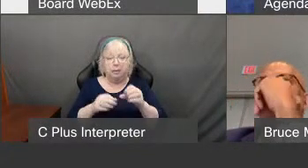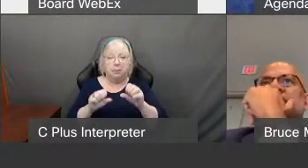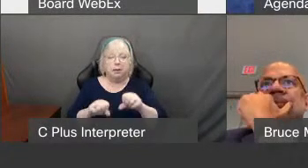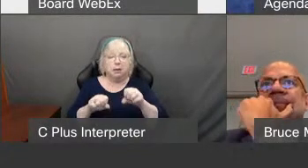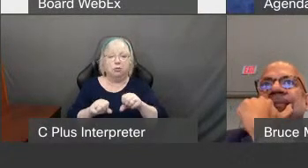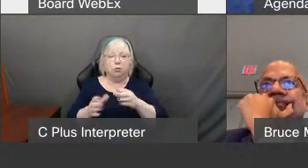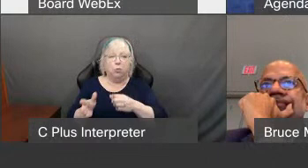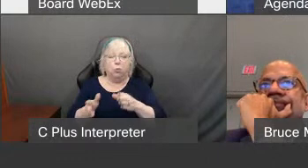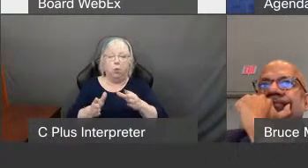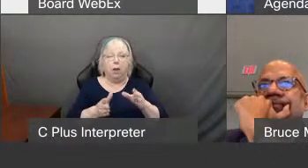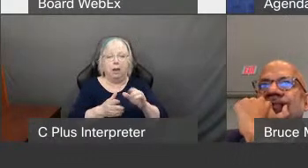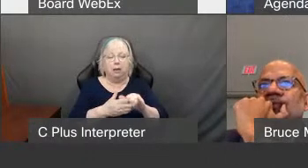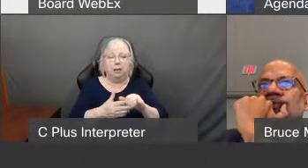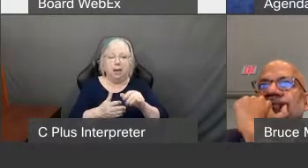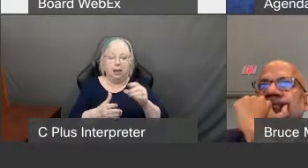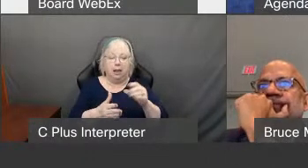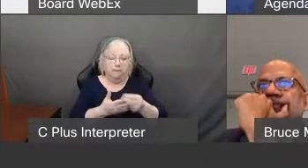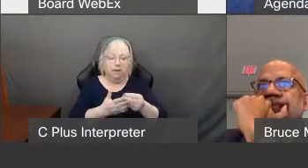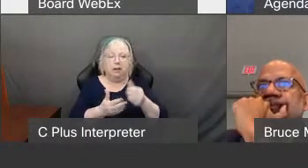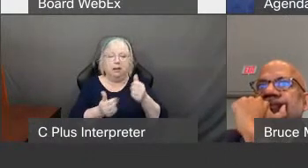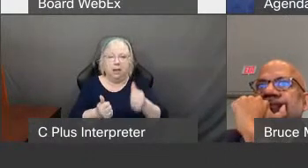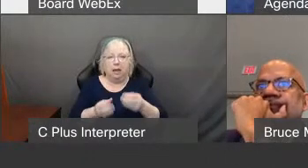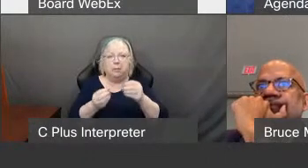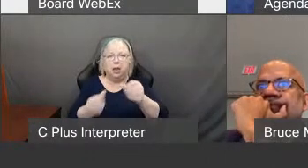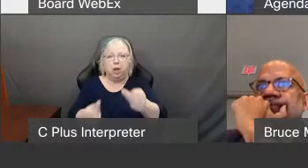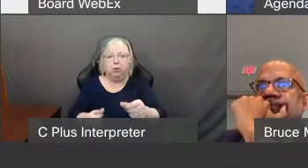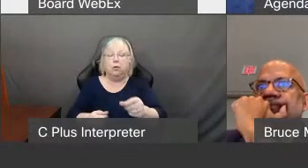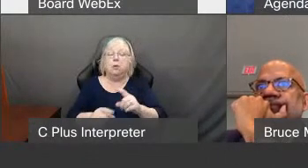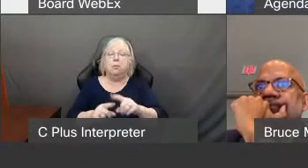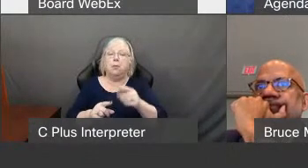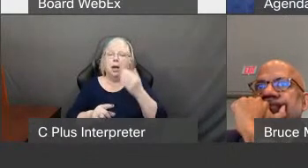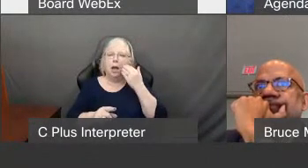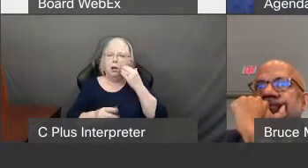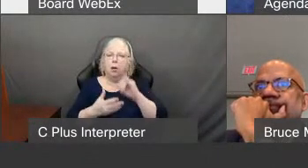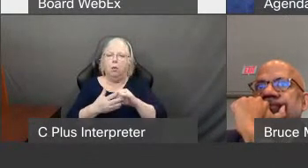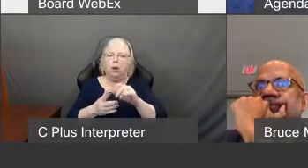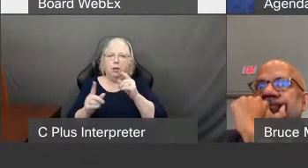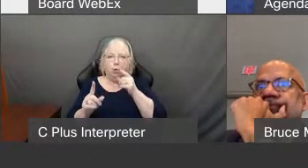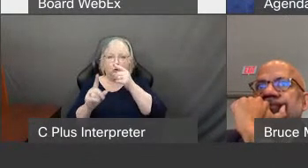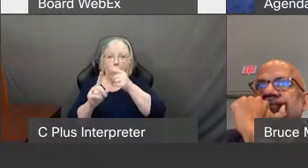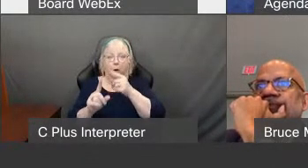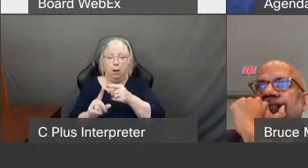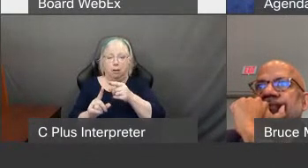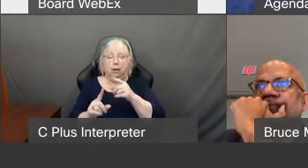ways that could, these funds could be used. But I know in the target areas,